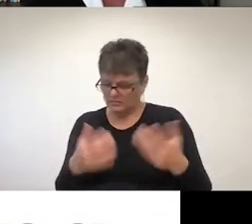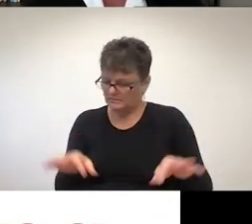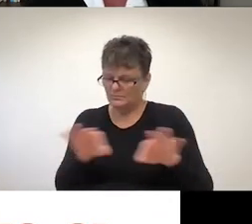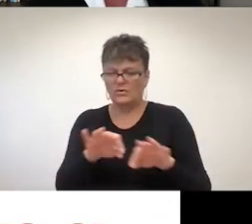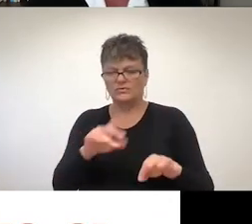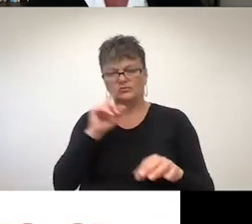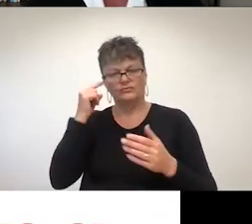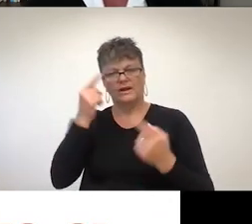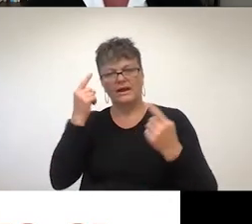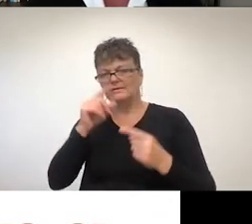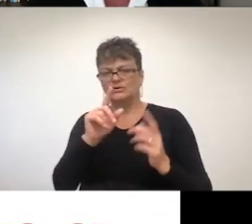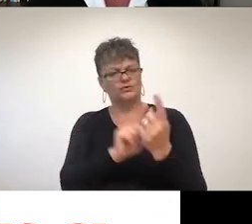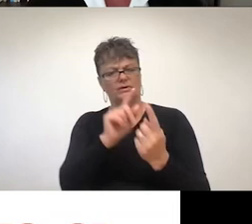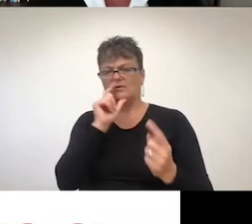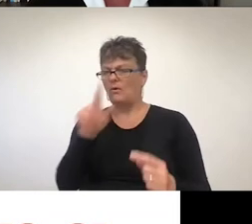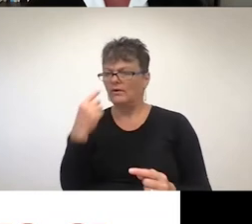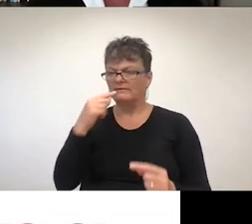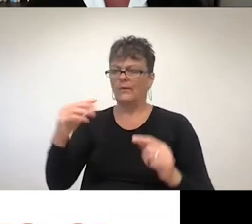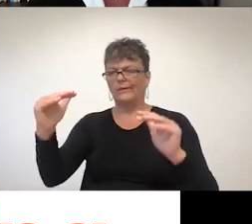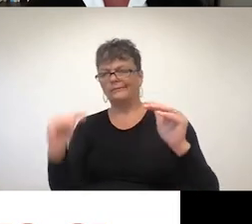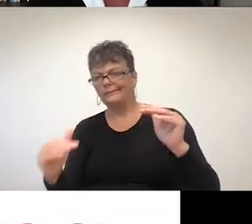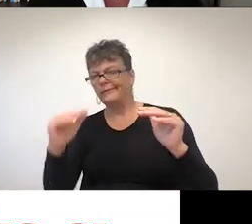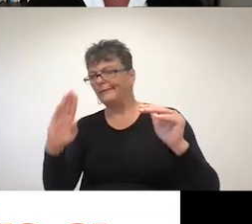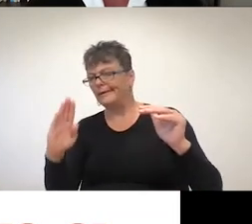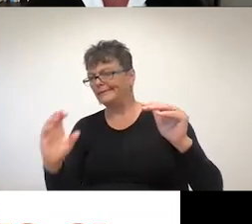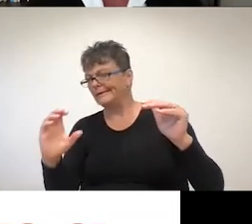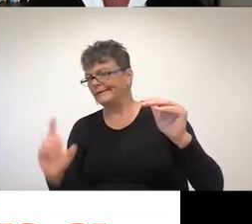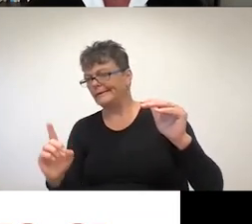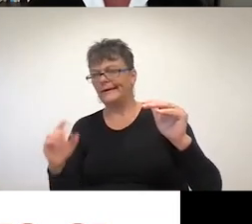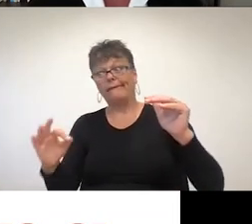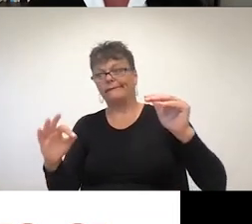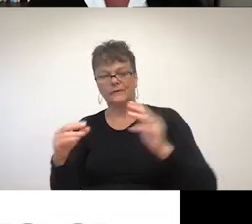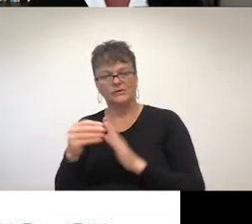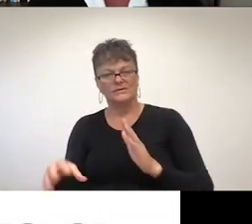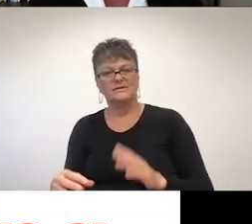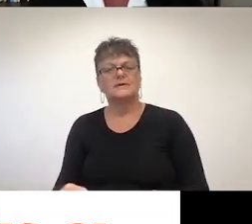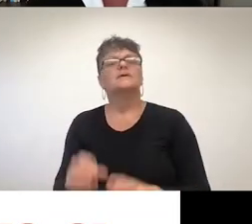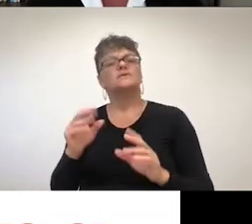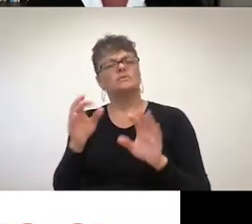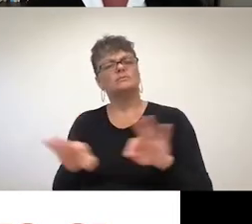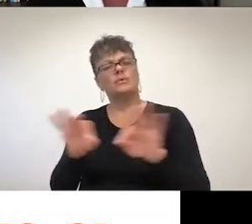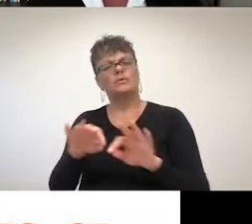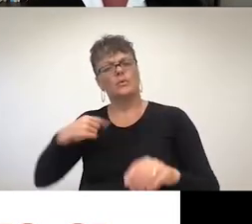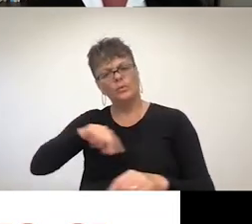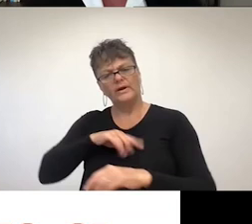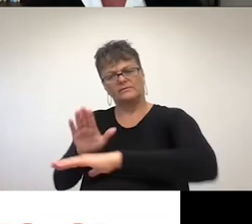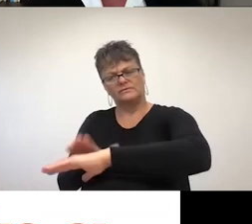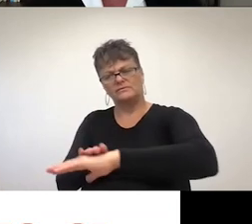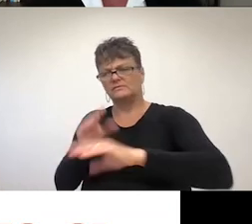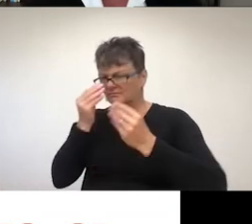such that many students come to us not knowing what it takes to be successful academically at this level. This